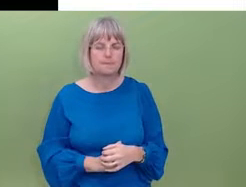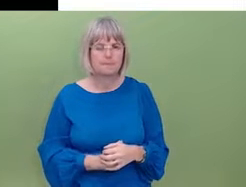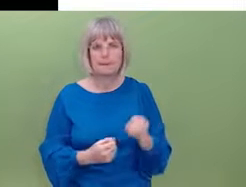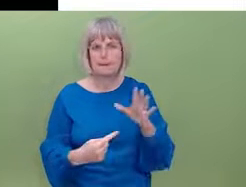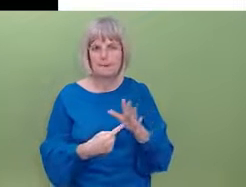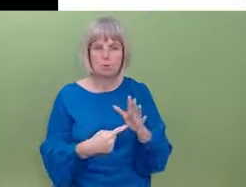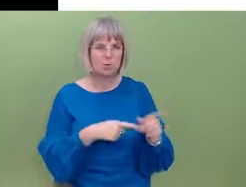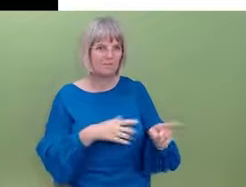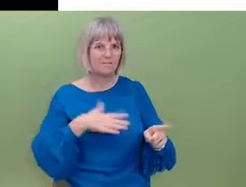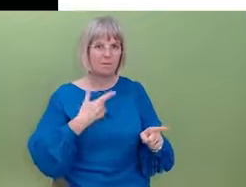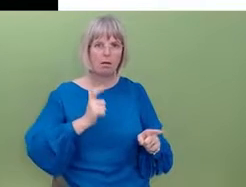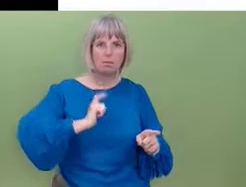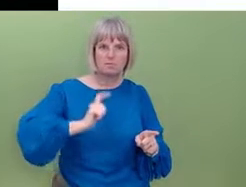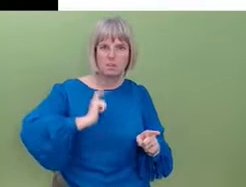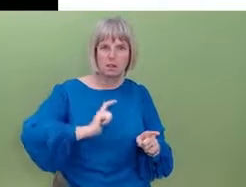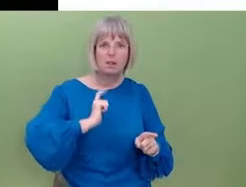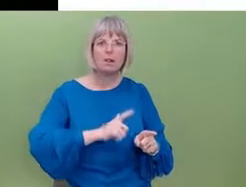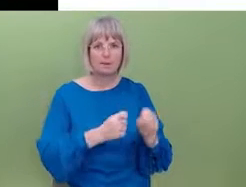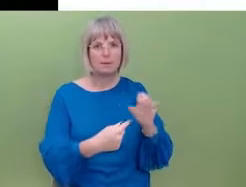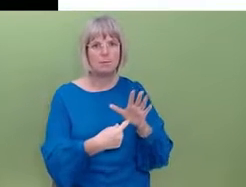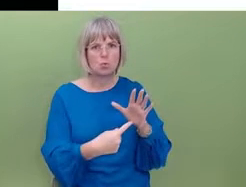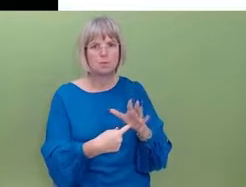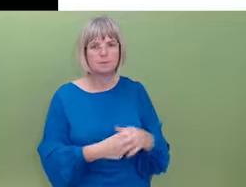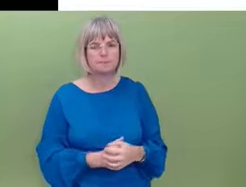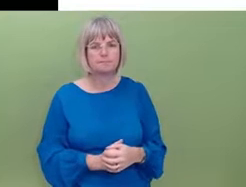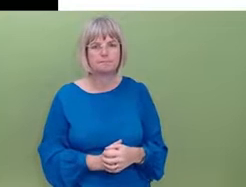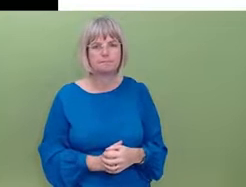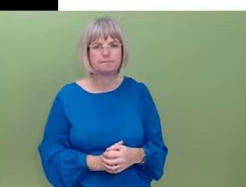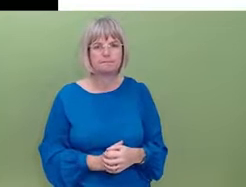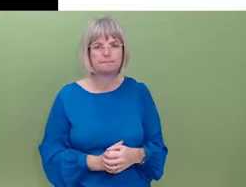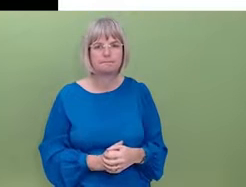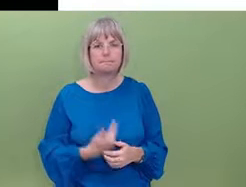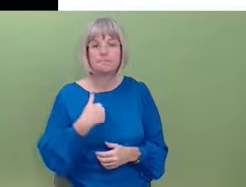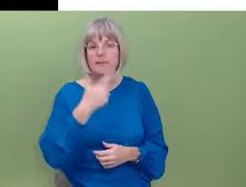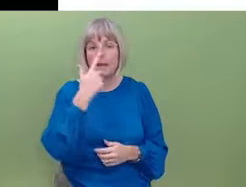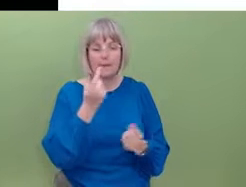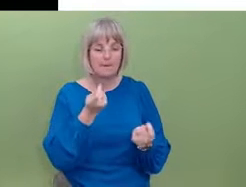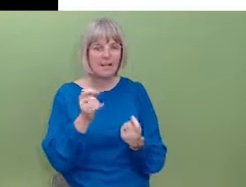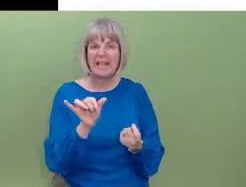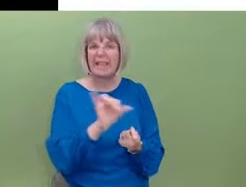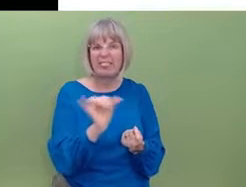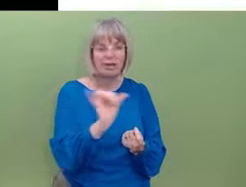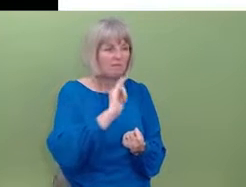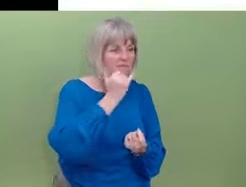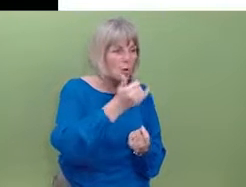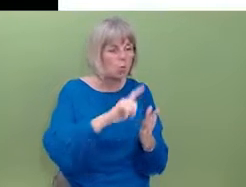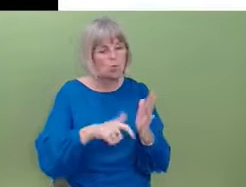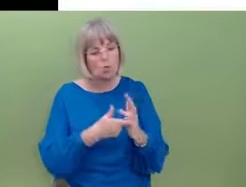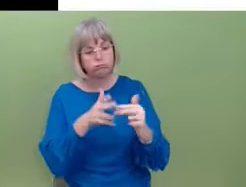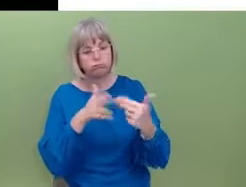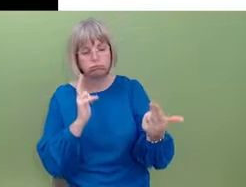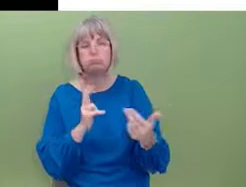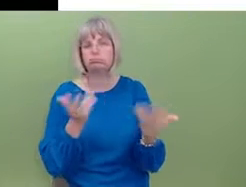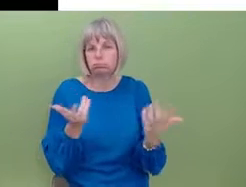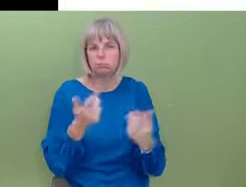their treatment. One way we can manage either option is by sending out resources so that